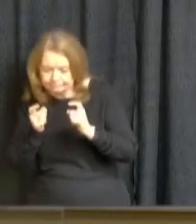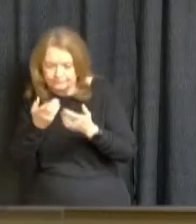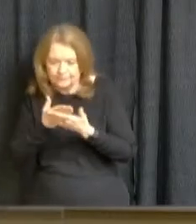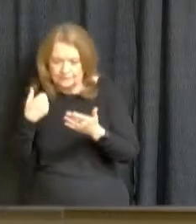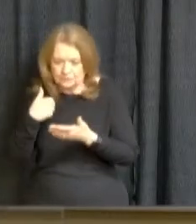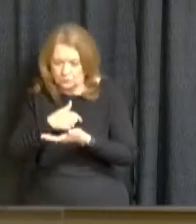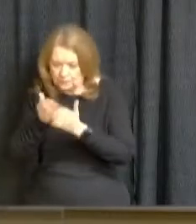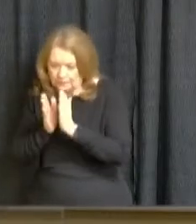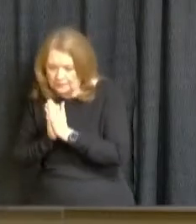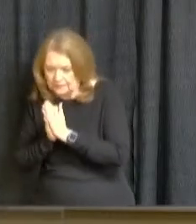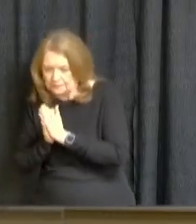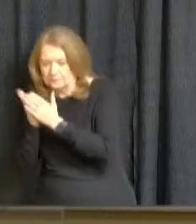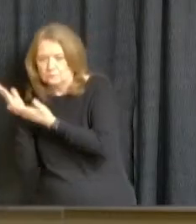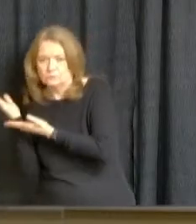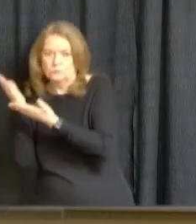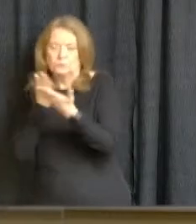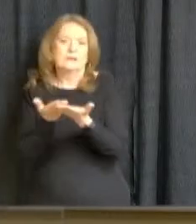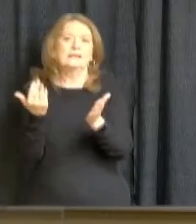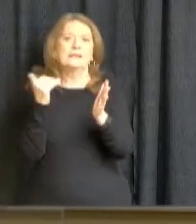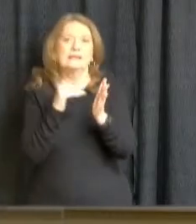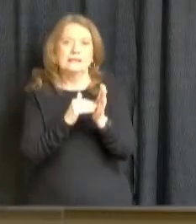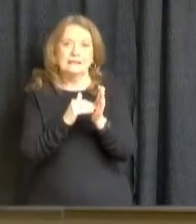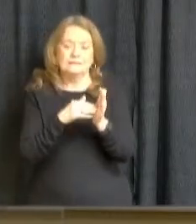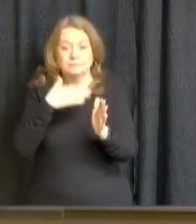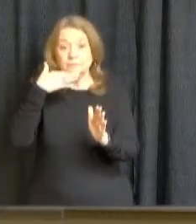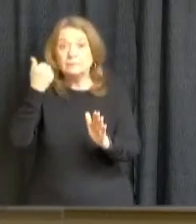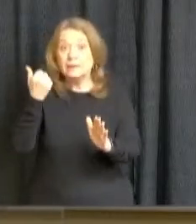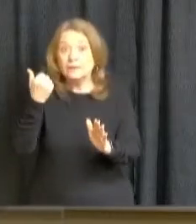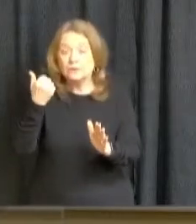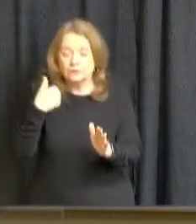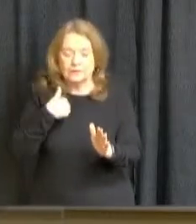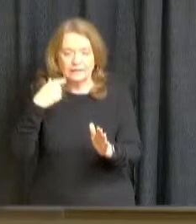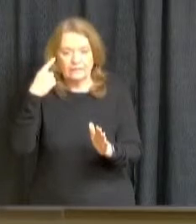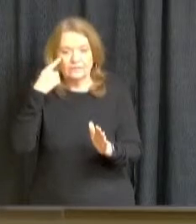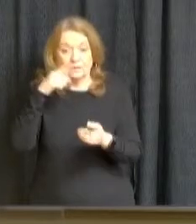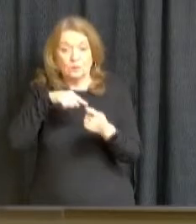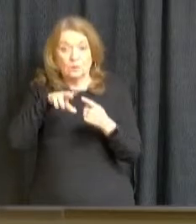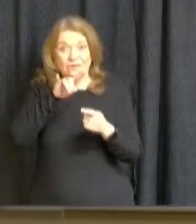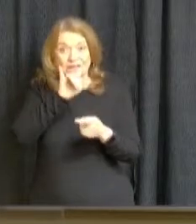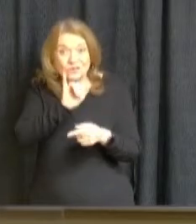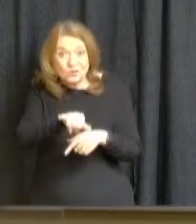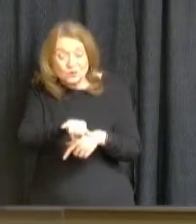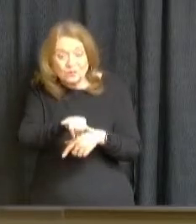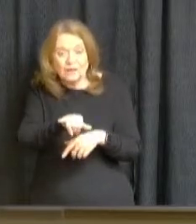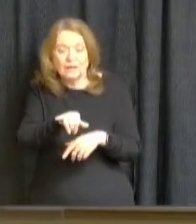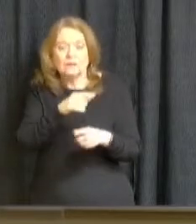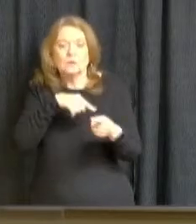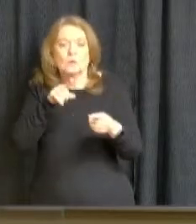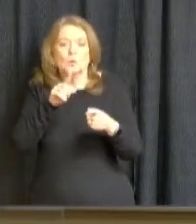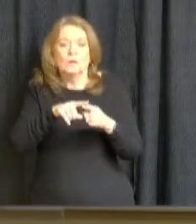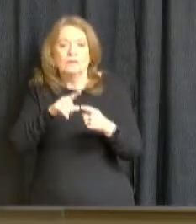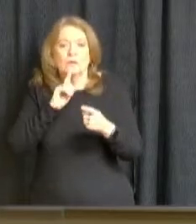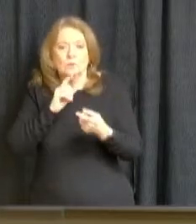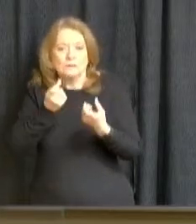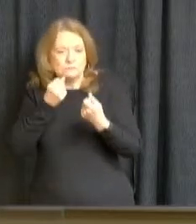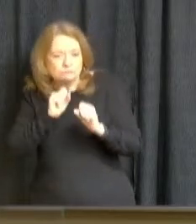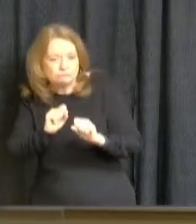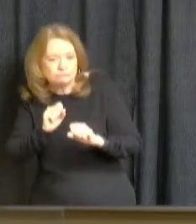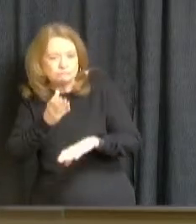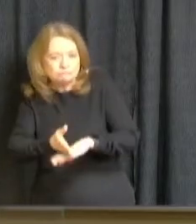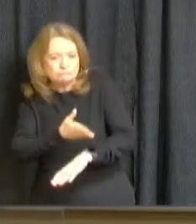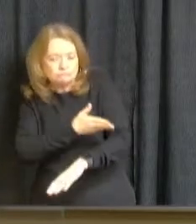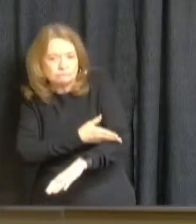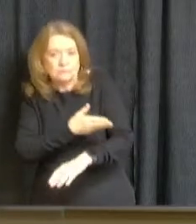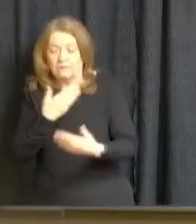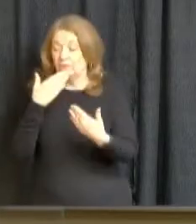that we ask them to adjust, they present us with something better, and I think when they do things like that, when they put that effort in, first of all, thank